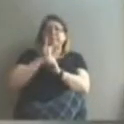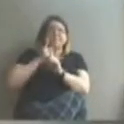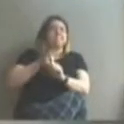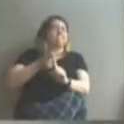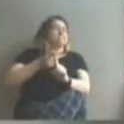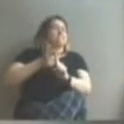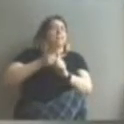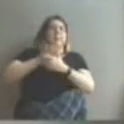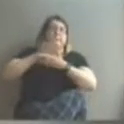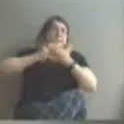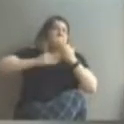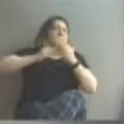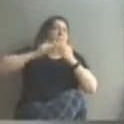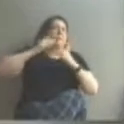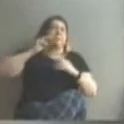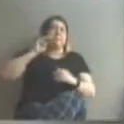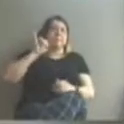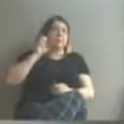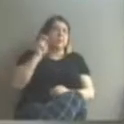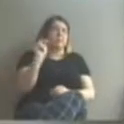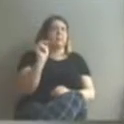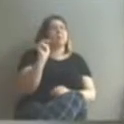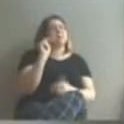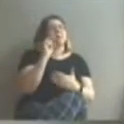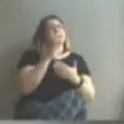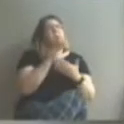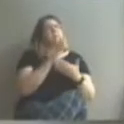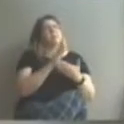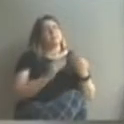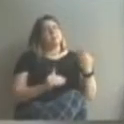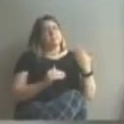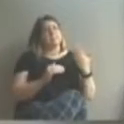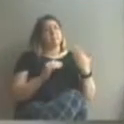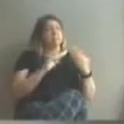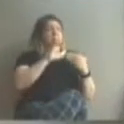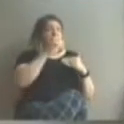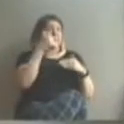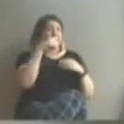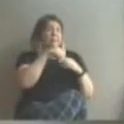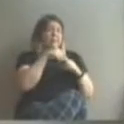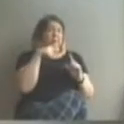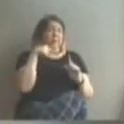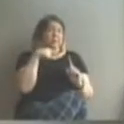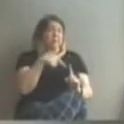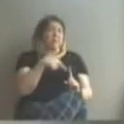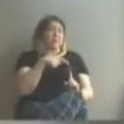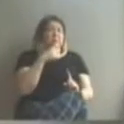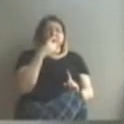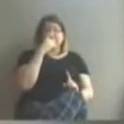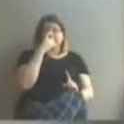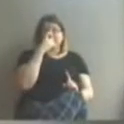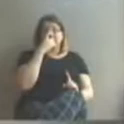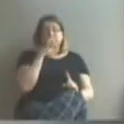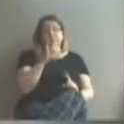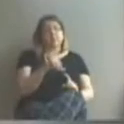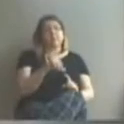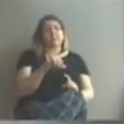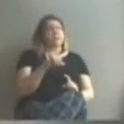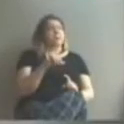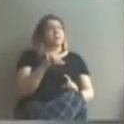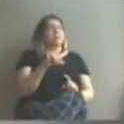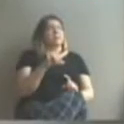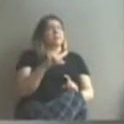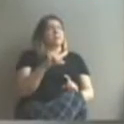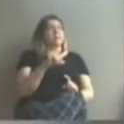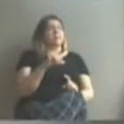they're part of the mission. But then there's some. Are there any in here that were like